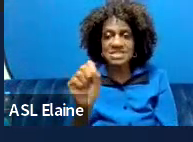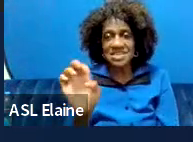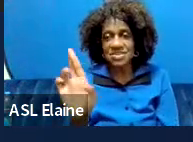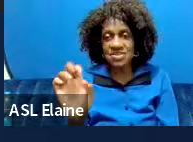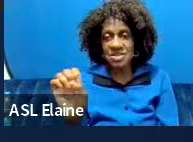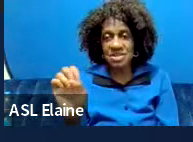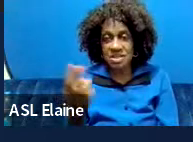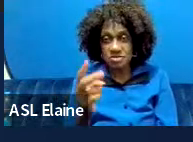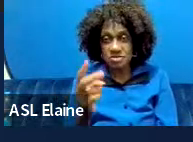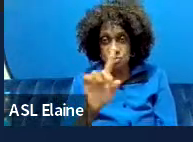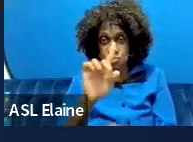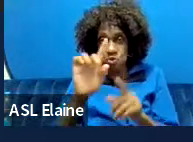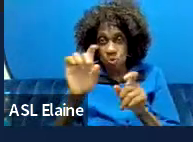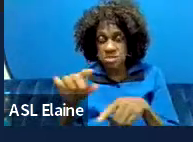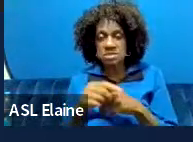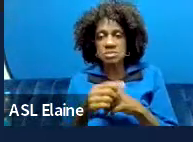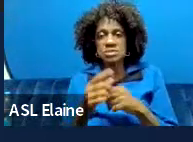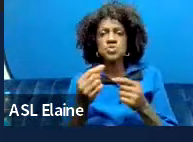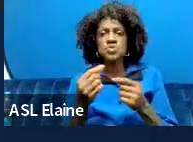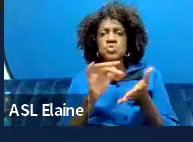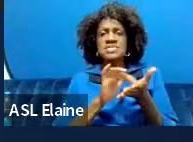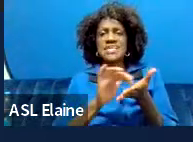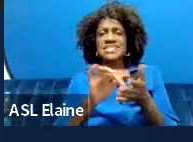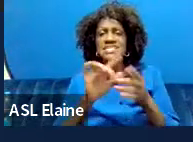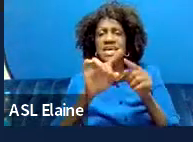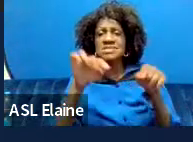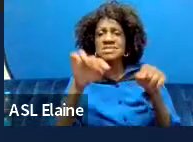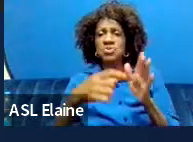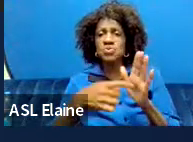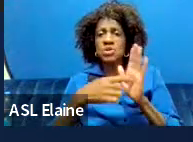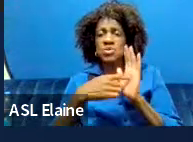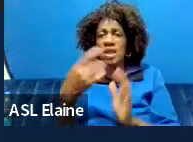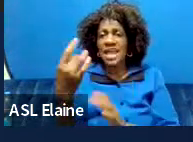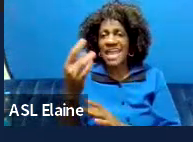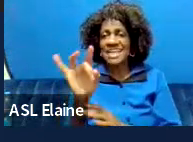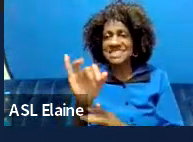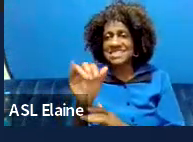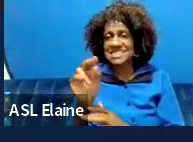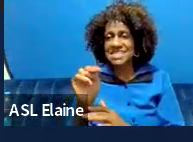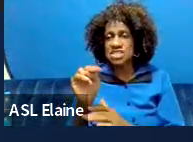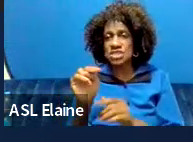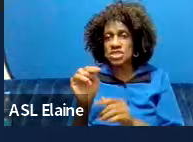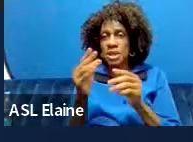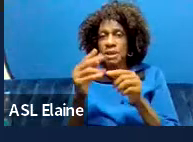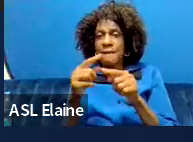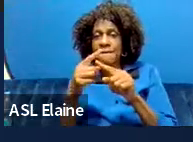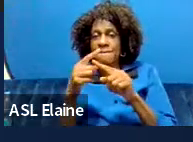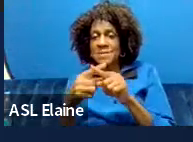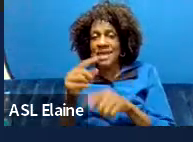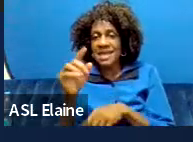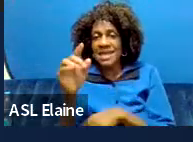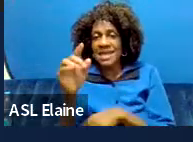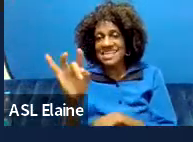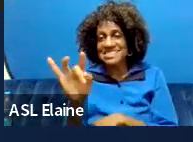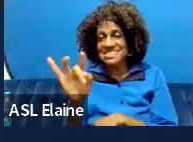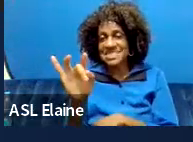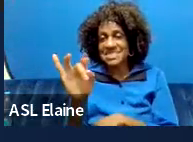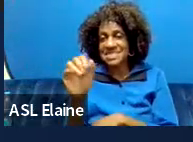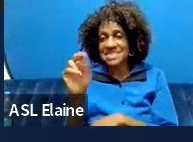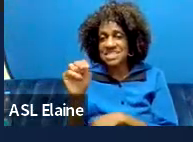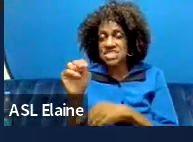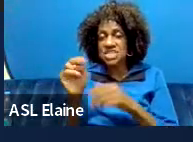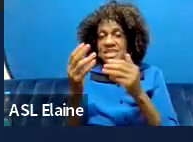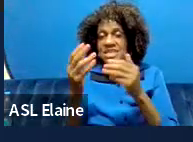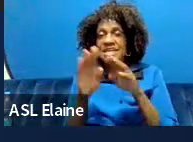question is, do tactile signs require an 18-inch by 18-inch clear floor space centered on